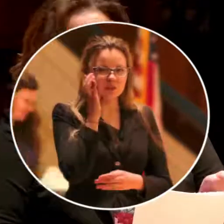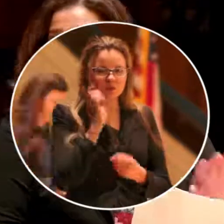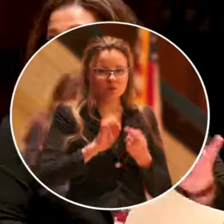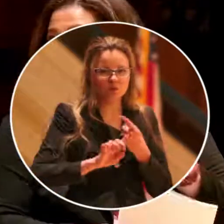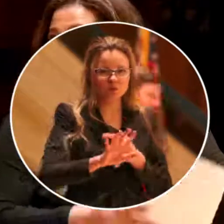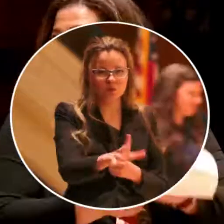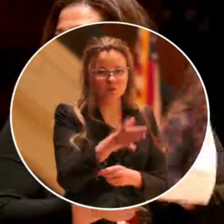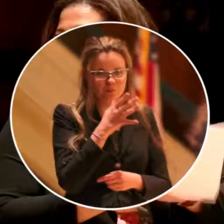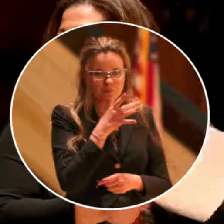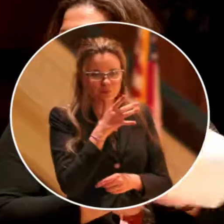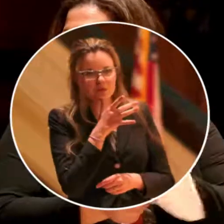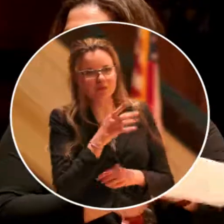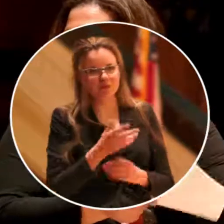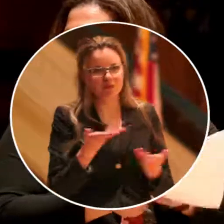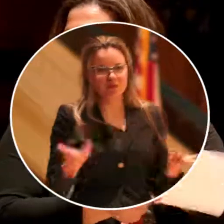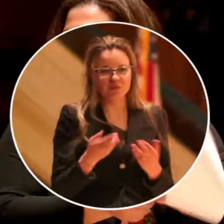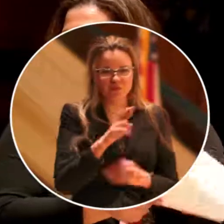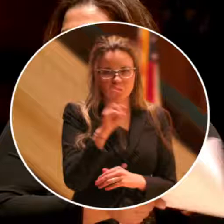Sarah Fitzgibbons.